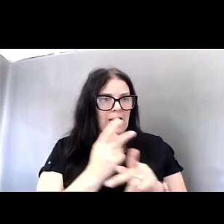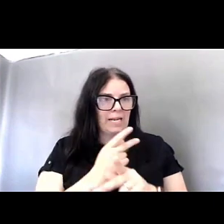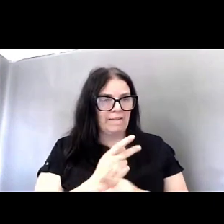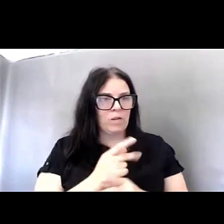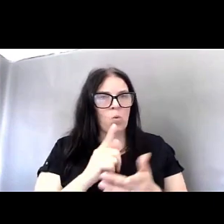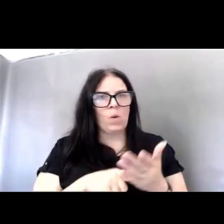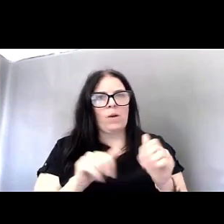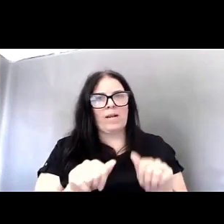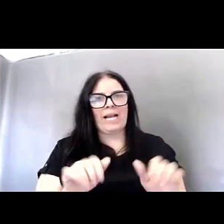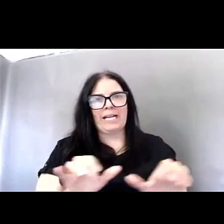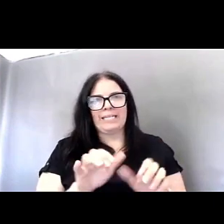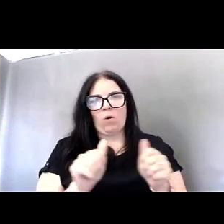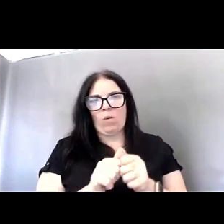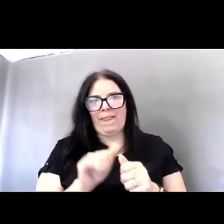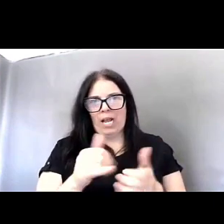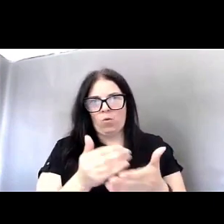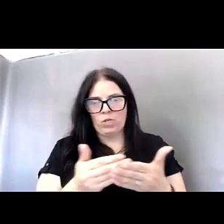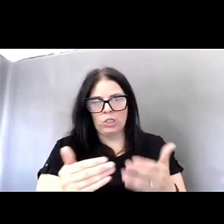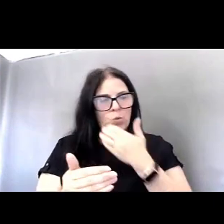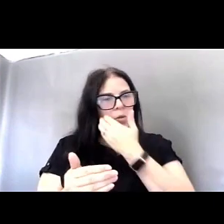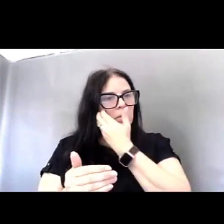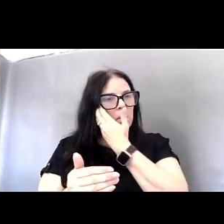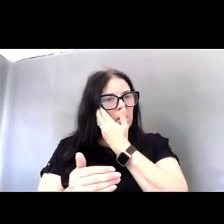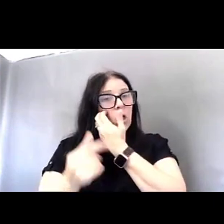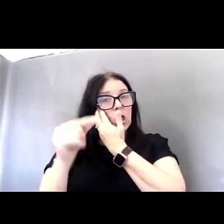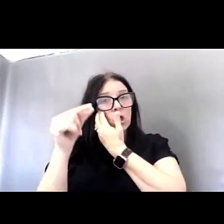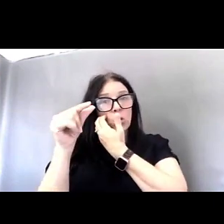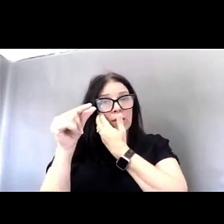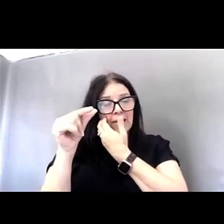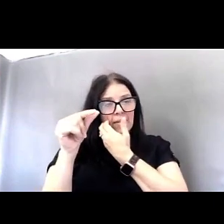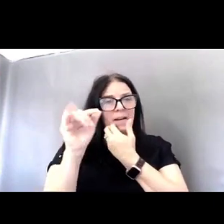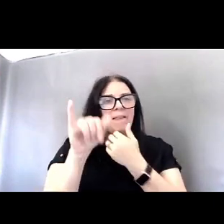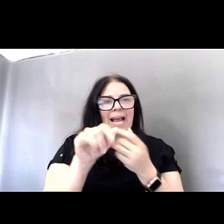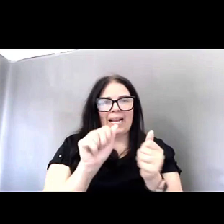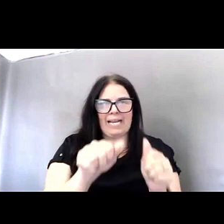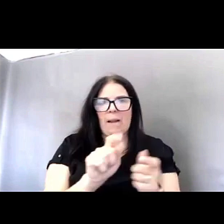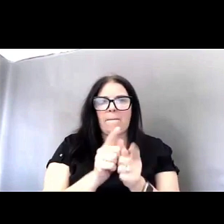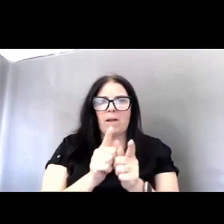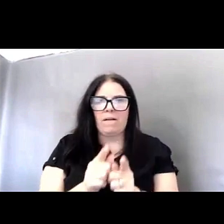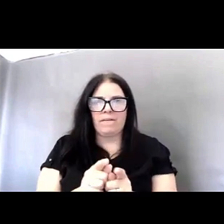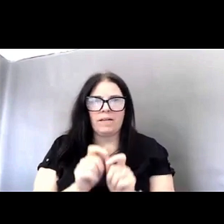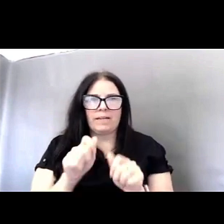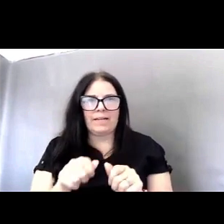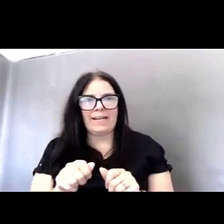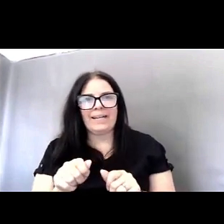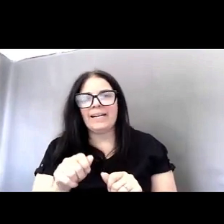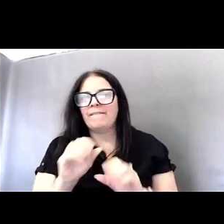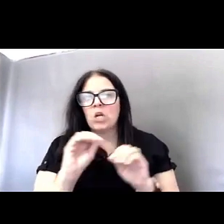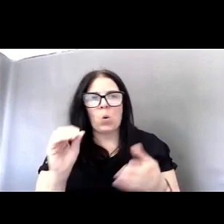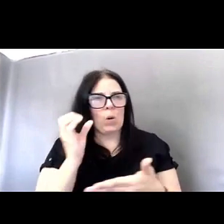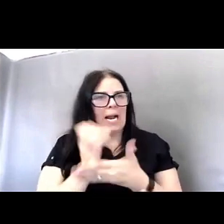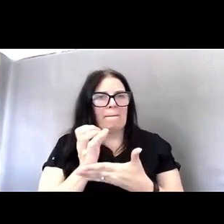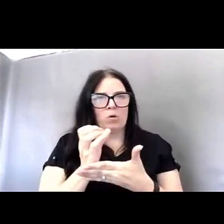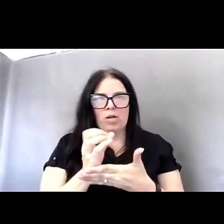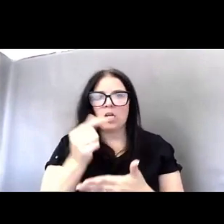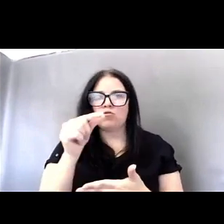be done with a resource. So with the green one, it's modifiable. There's no copyright, so you might have